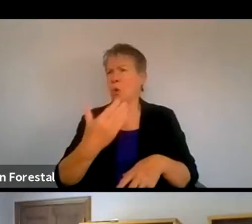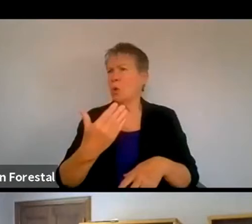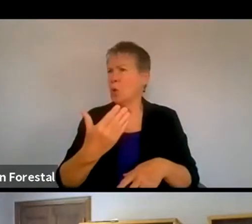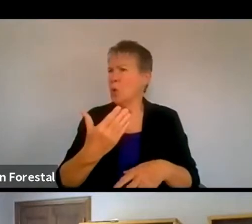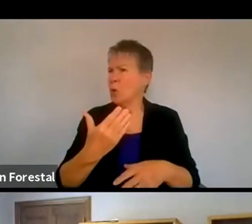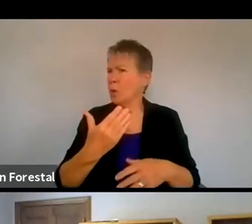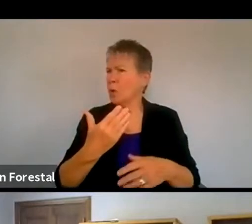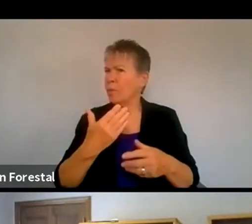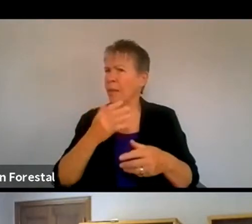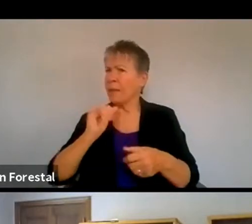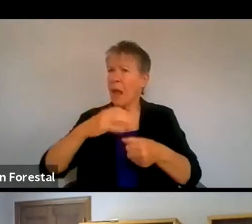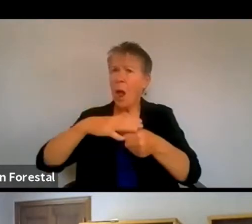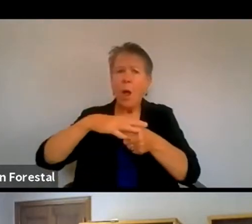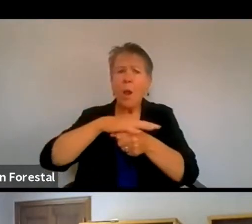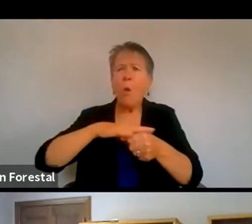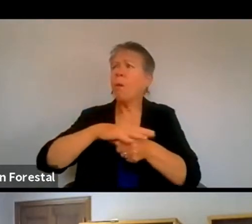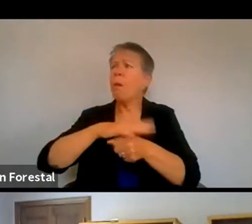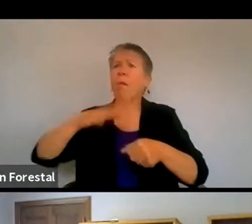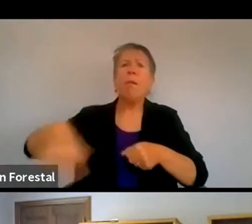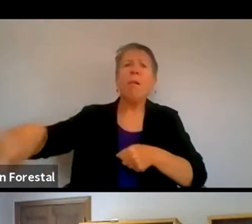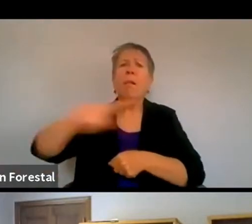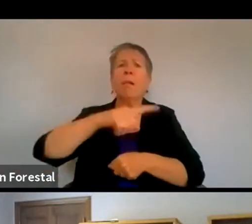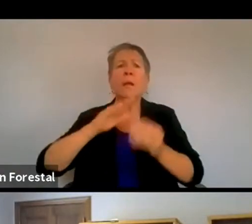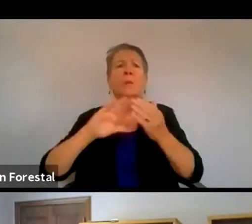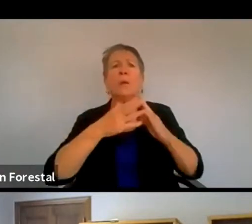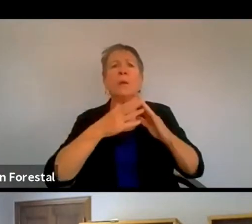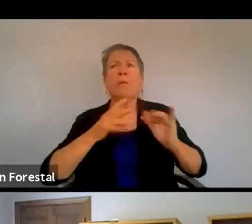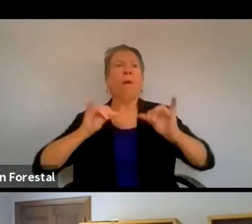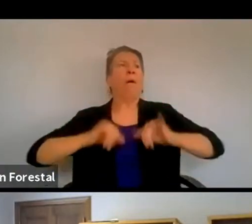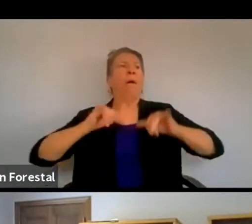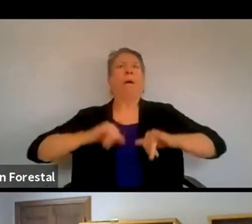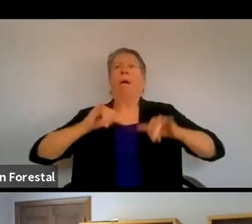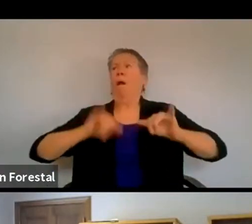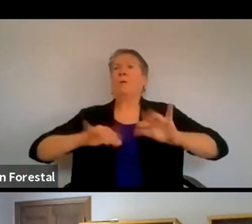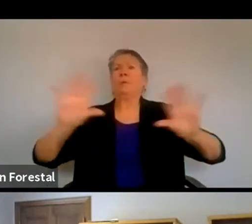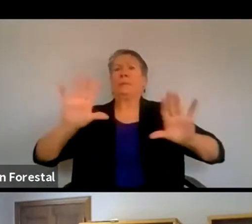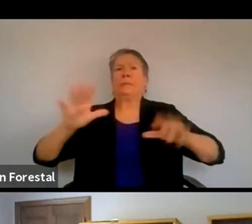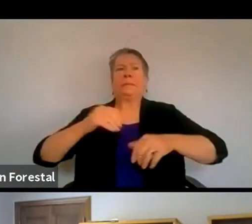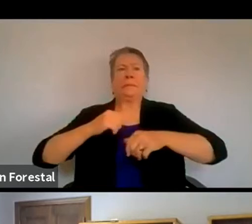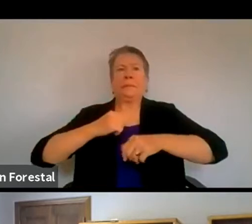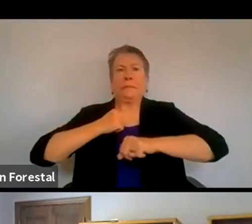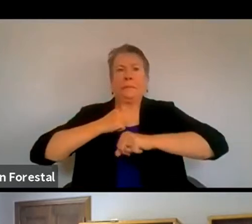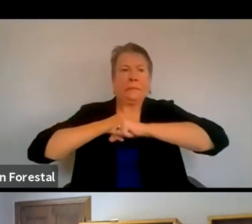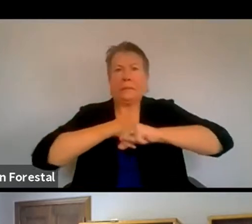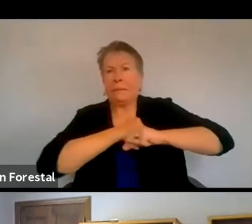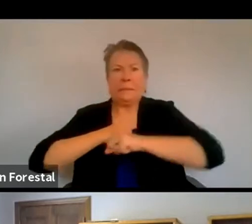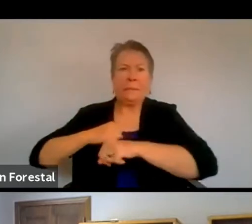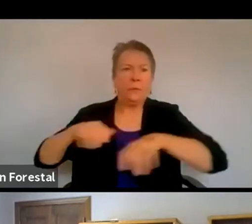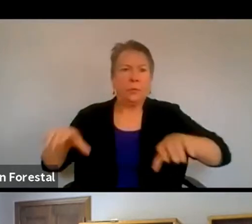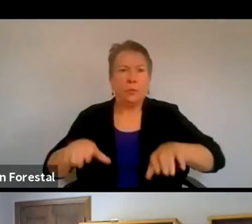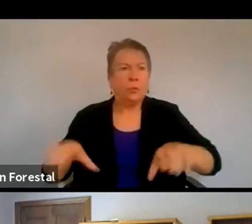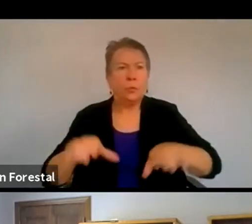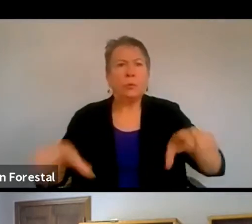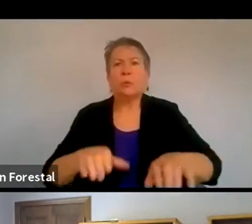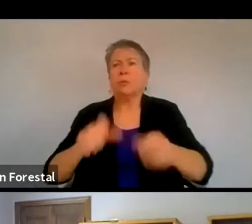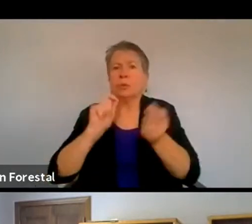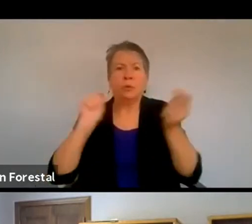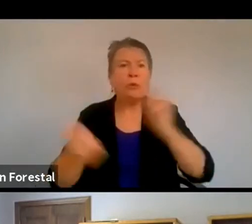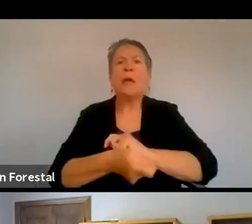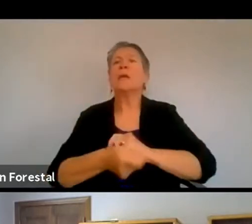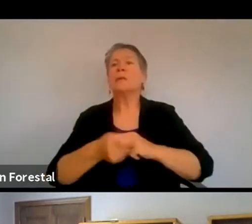and testing, that really works. The bad news is it's in every county.